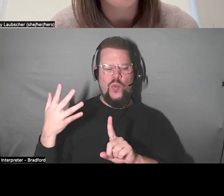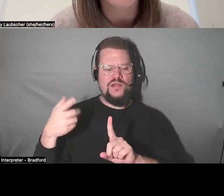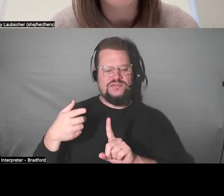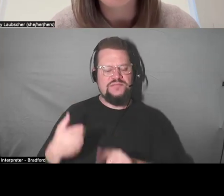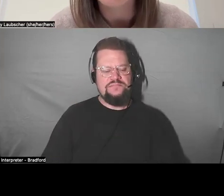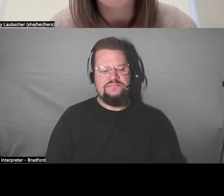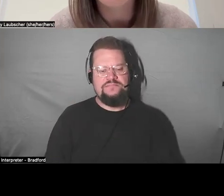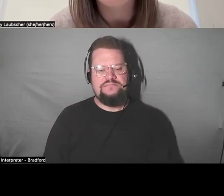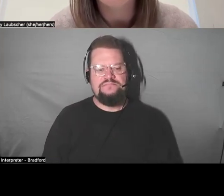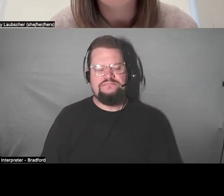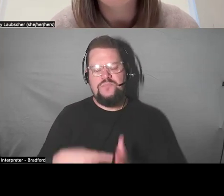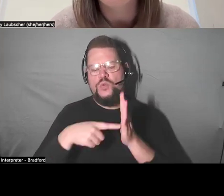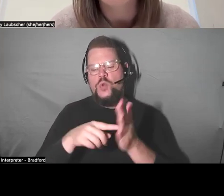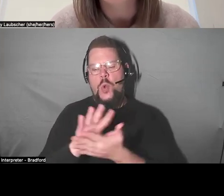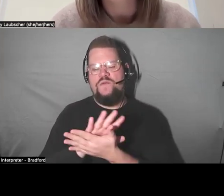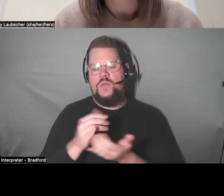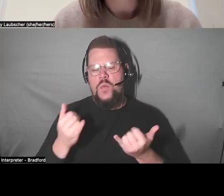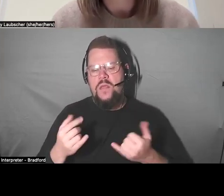So here's the video.